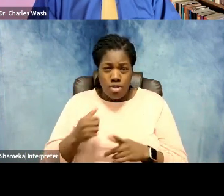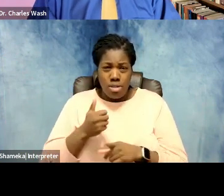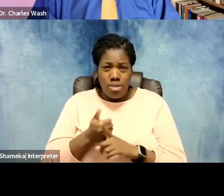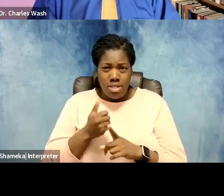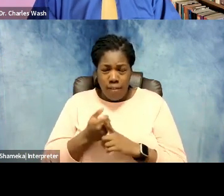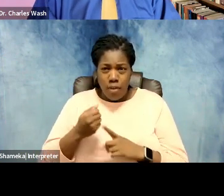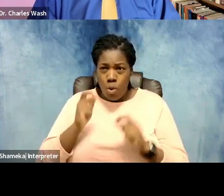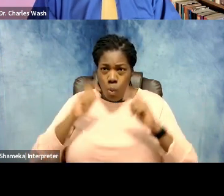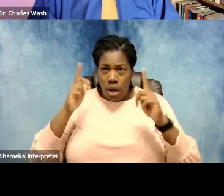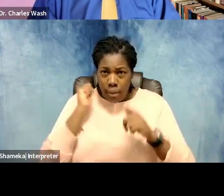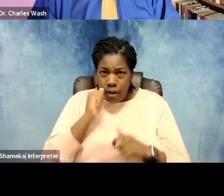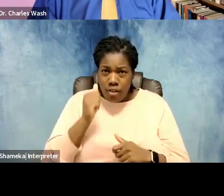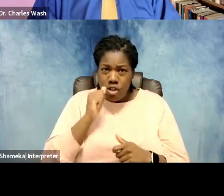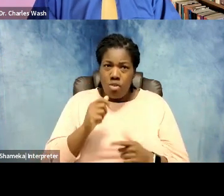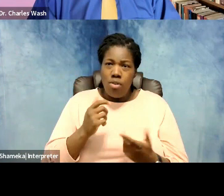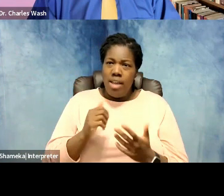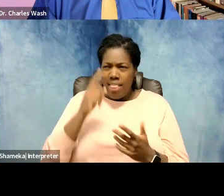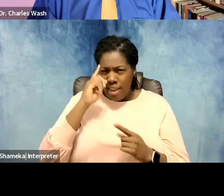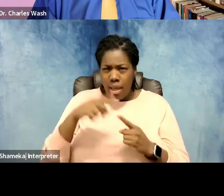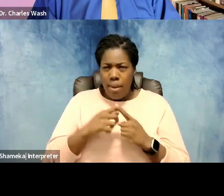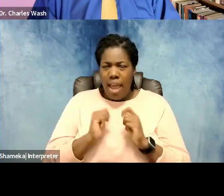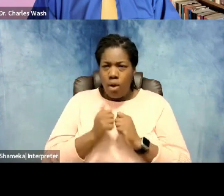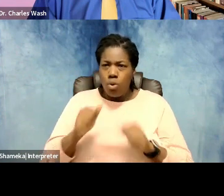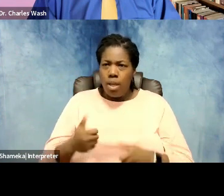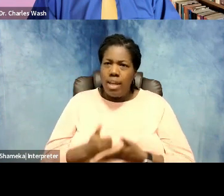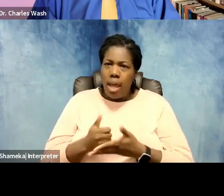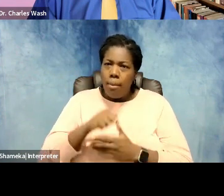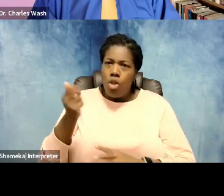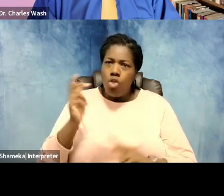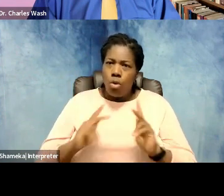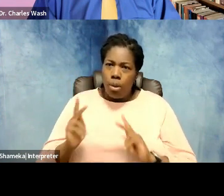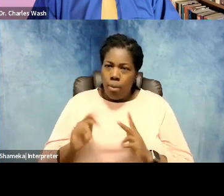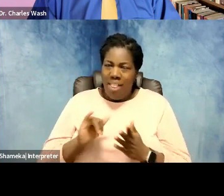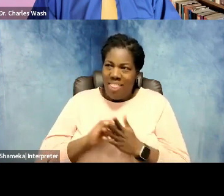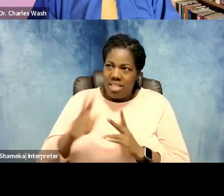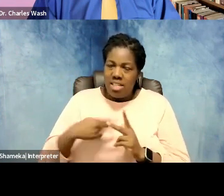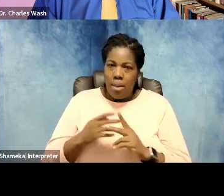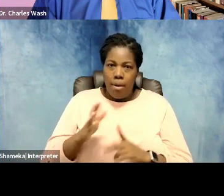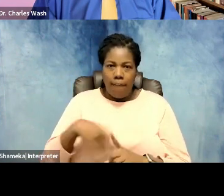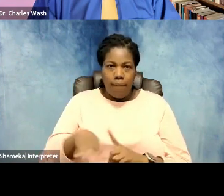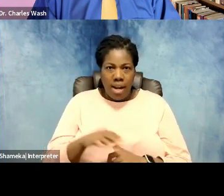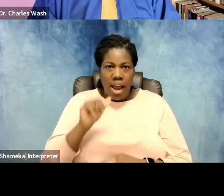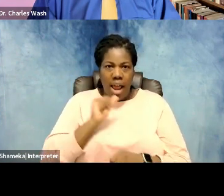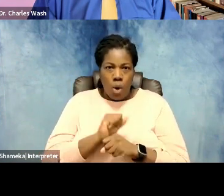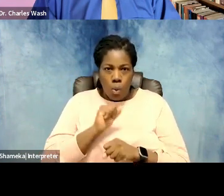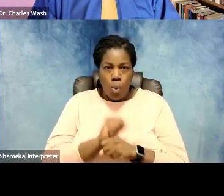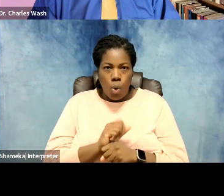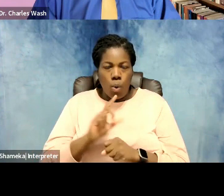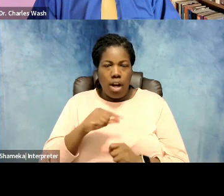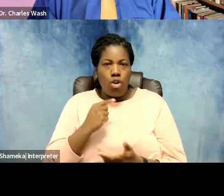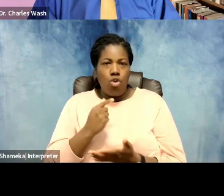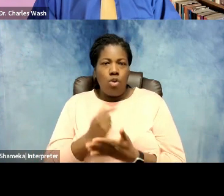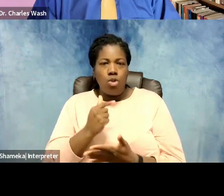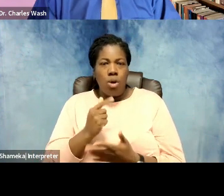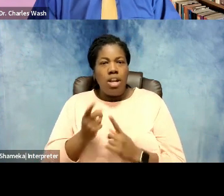up every day thinking about how can I help others? That's the type of environment that I worked in immediately after I graduated